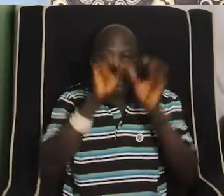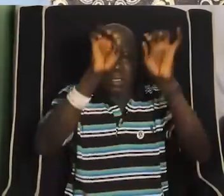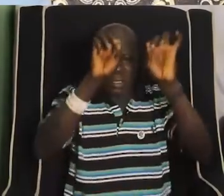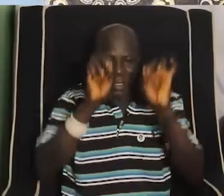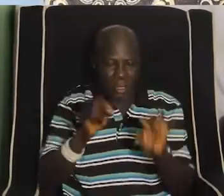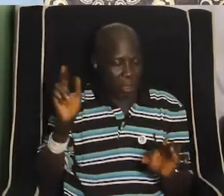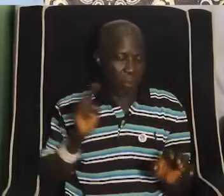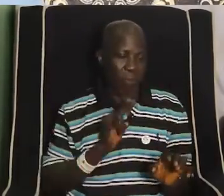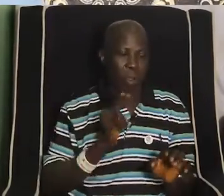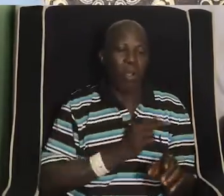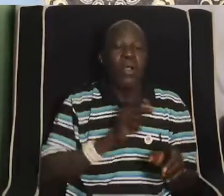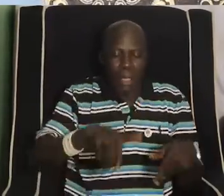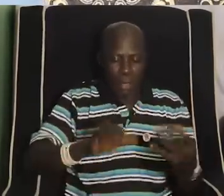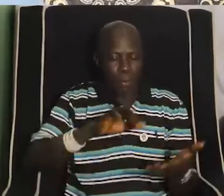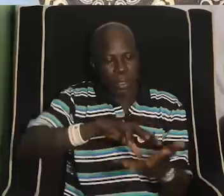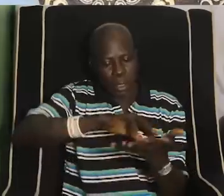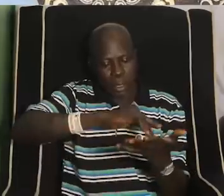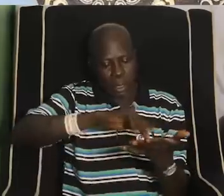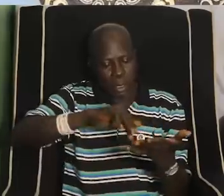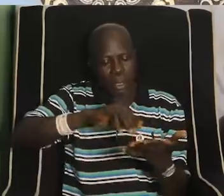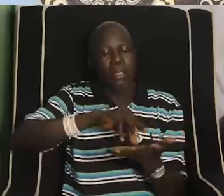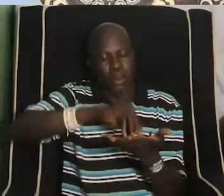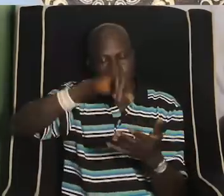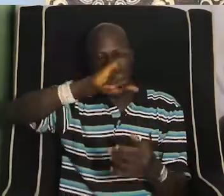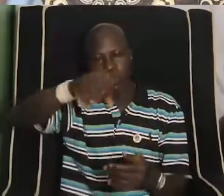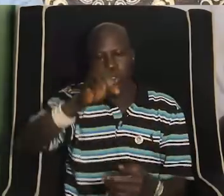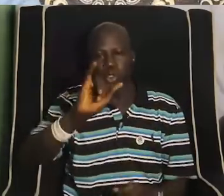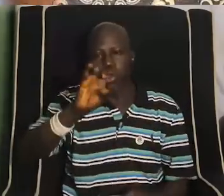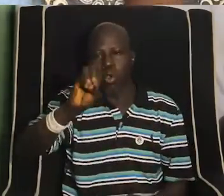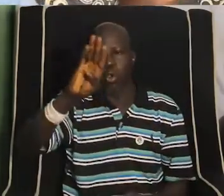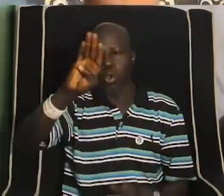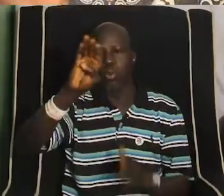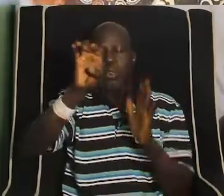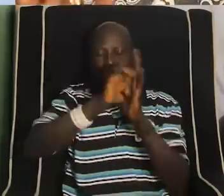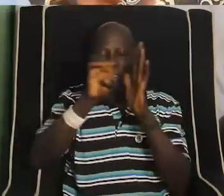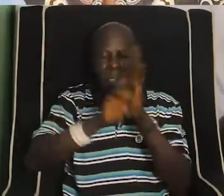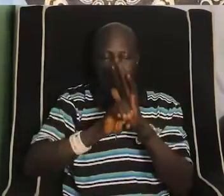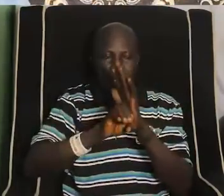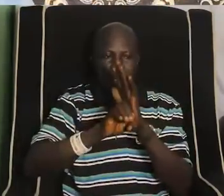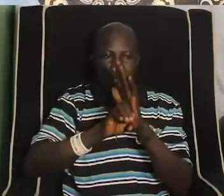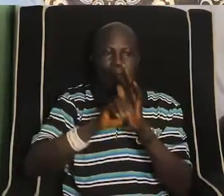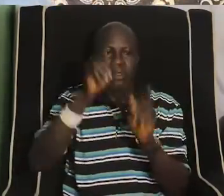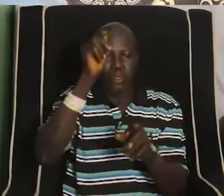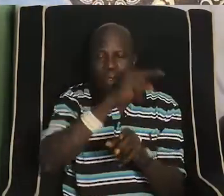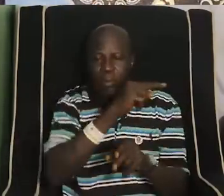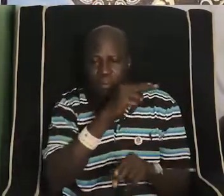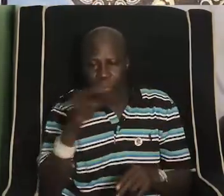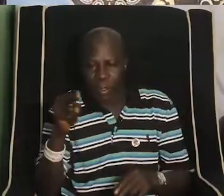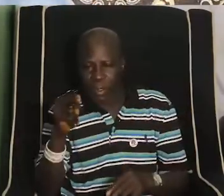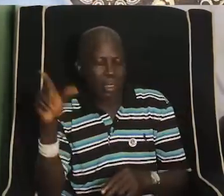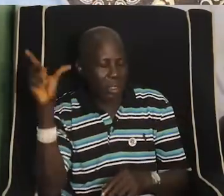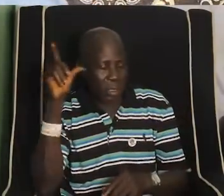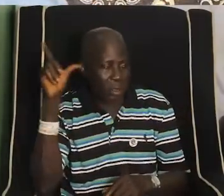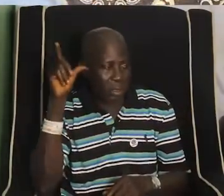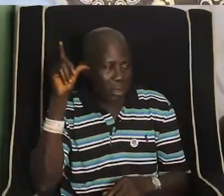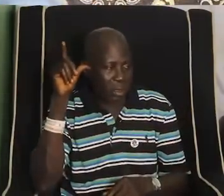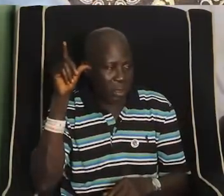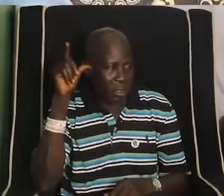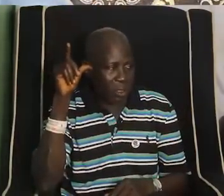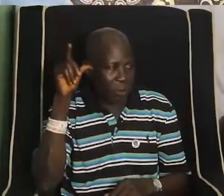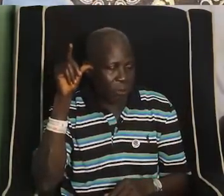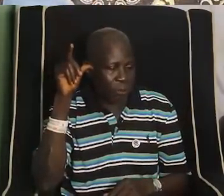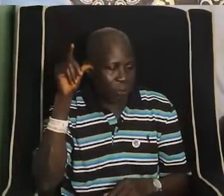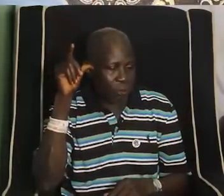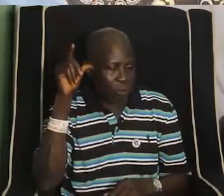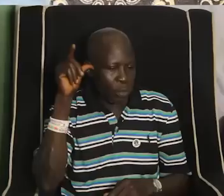He is for teaching now, for us. Let me read it. In the book of Job chapter 16, just a verse. Listen to what it says. The